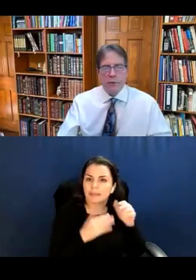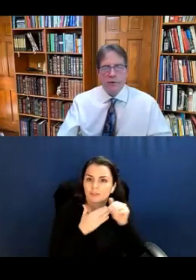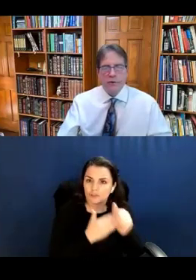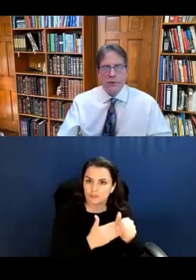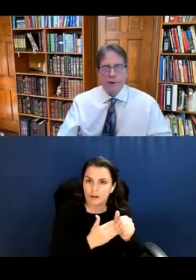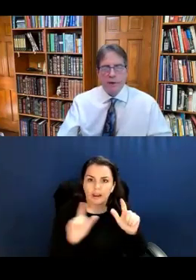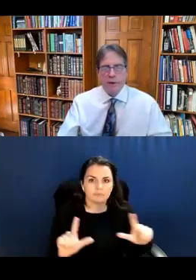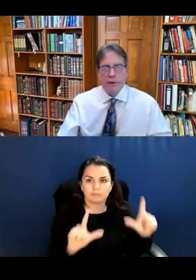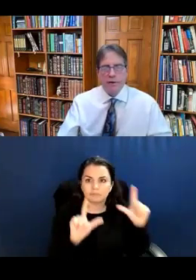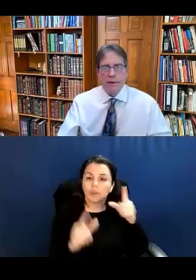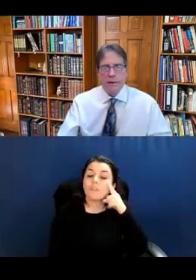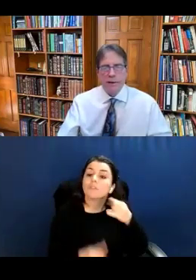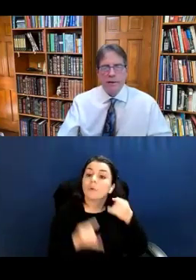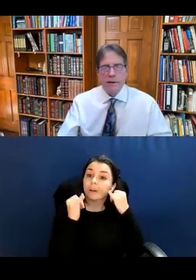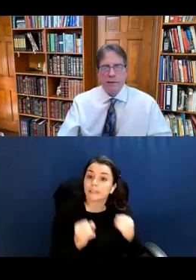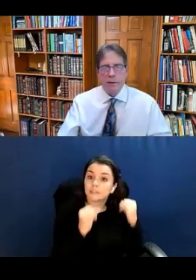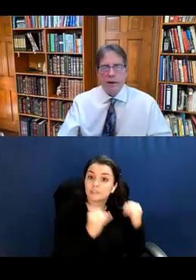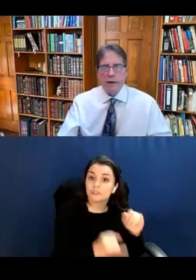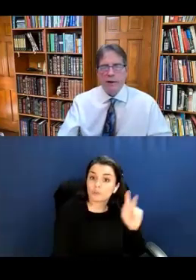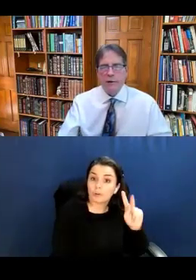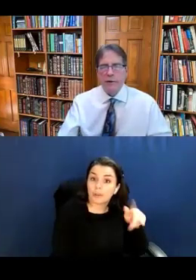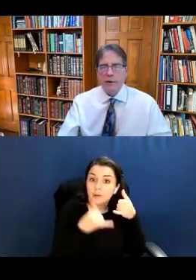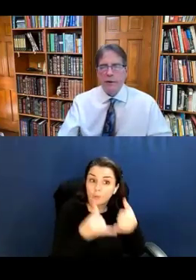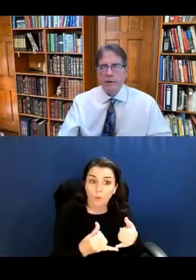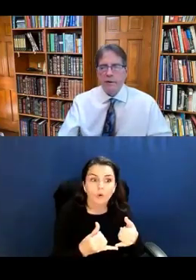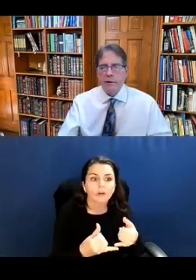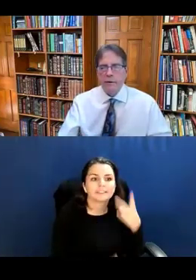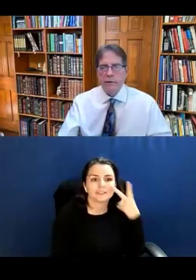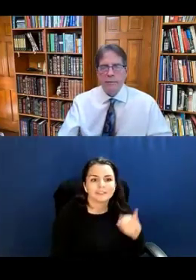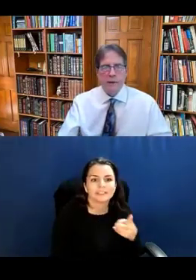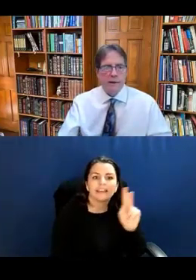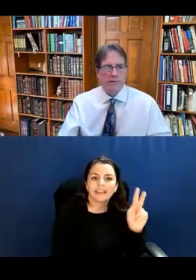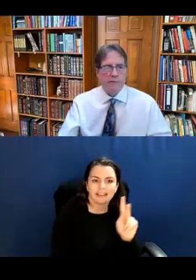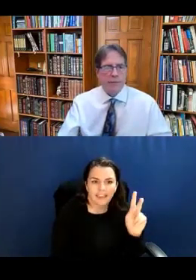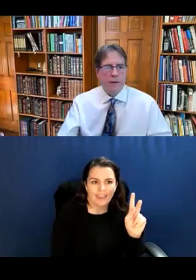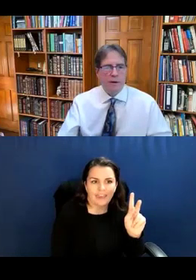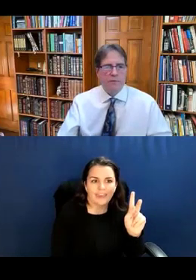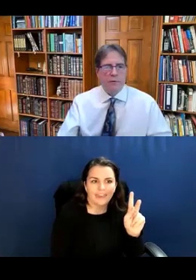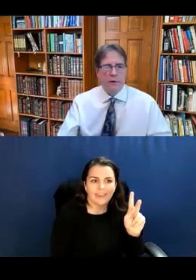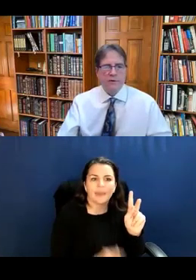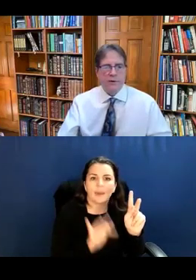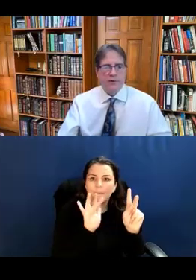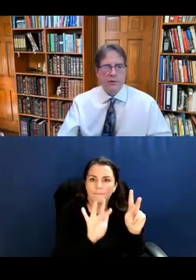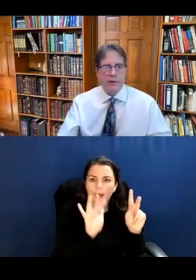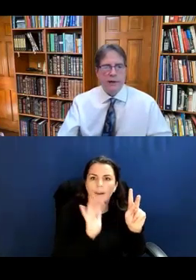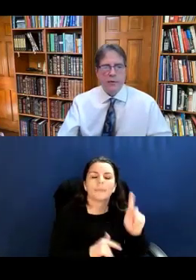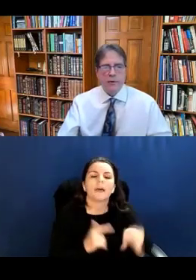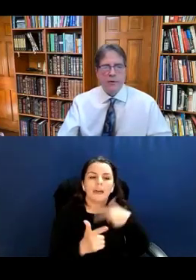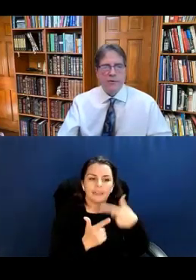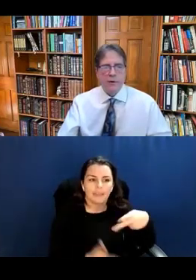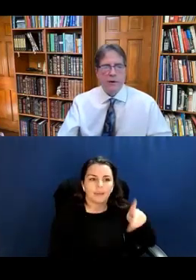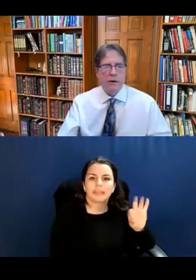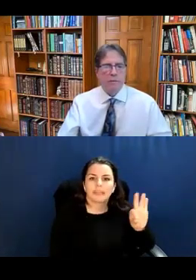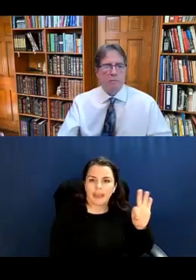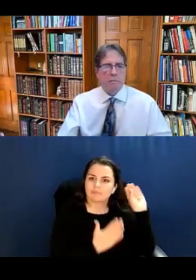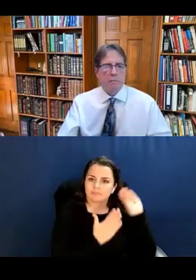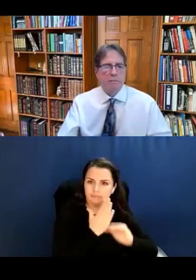K awards, you click on the K block here and go to the PDF. For institutional K